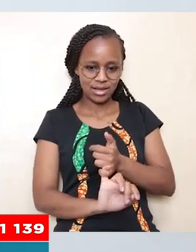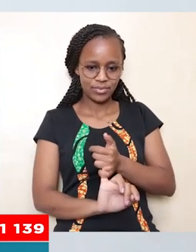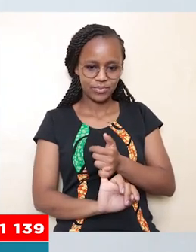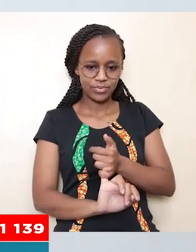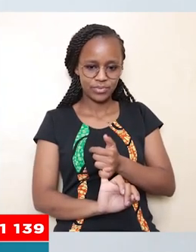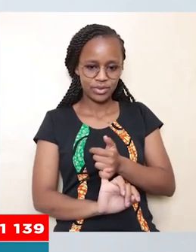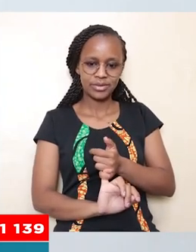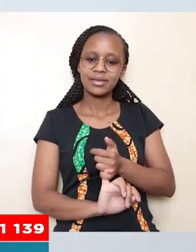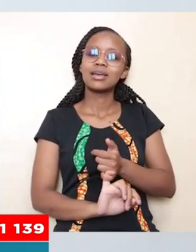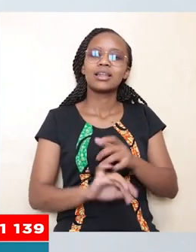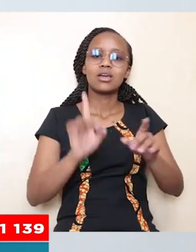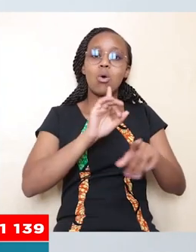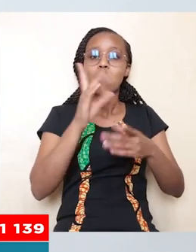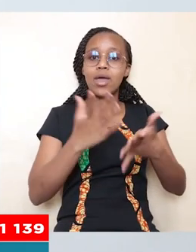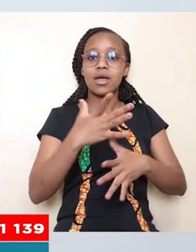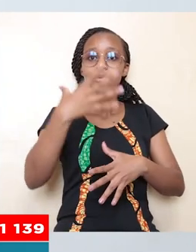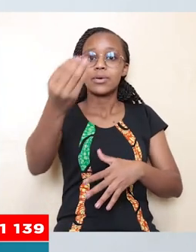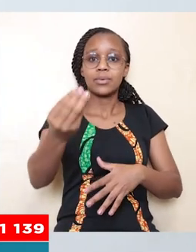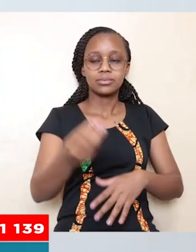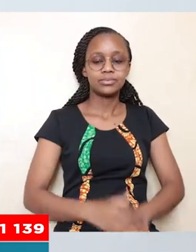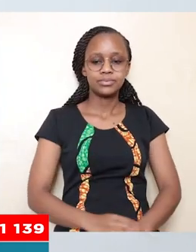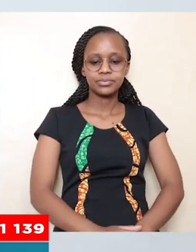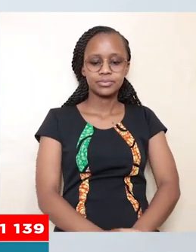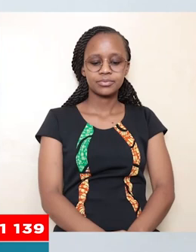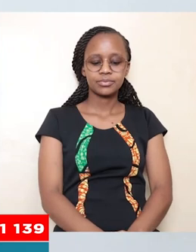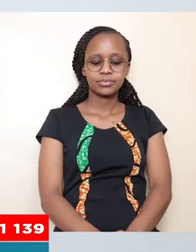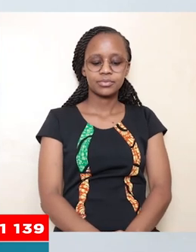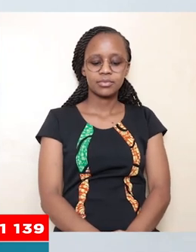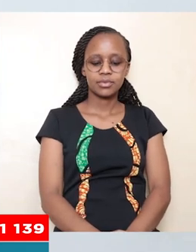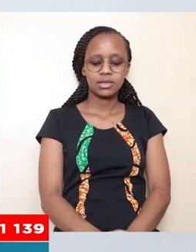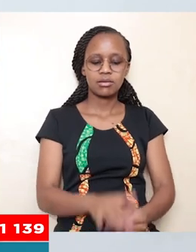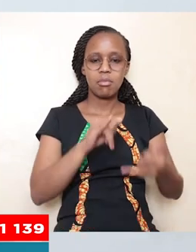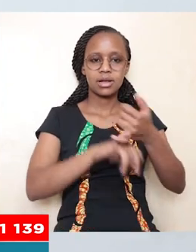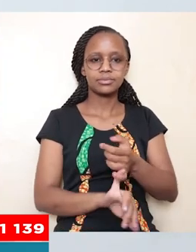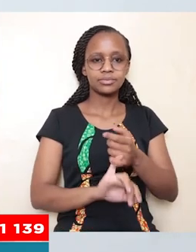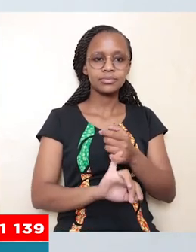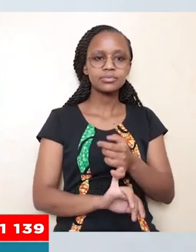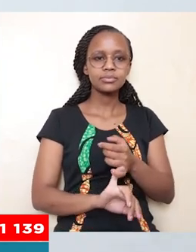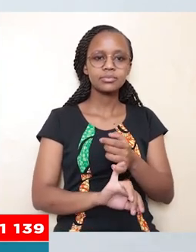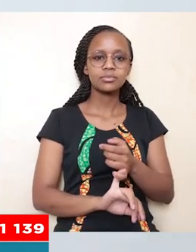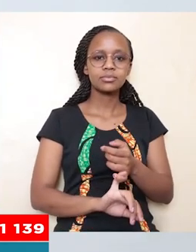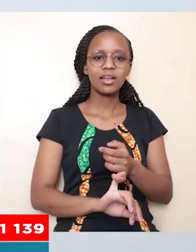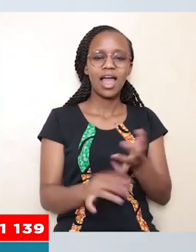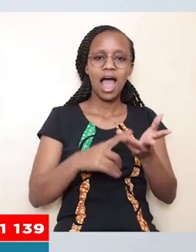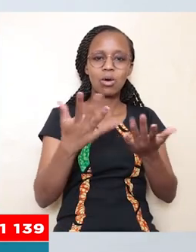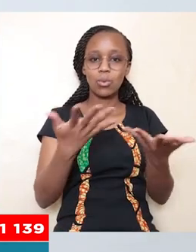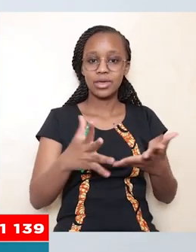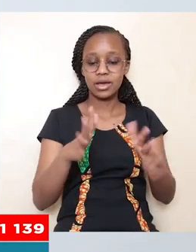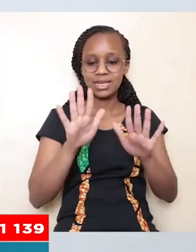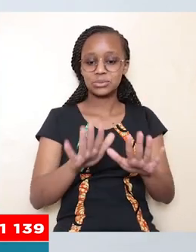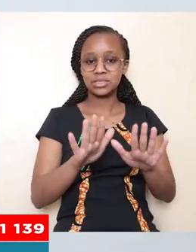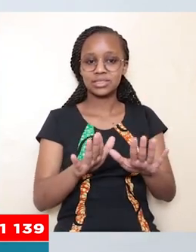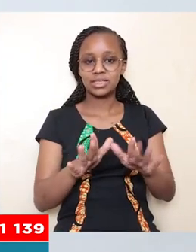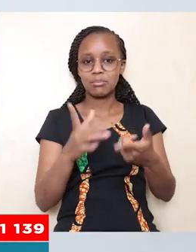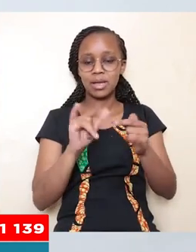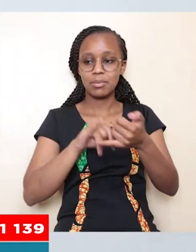of where we are going. Aha. We do not get married on account of where we are, but